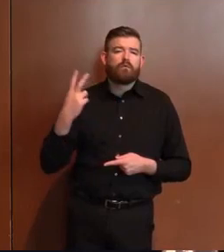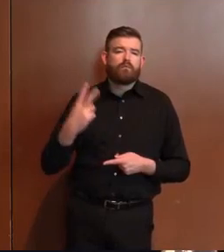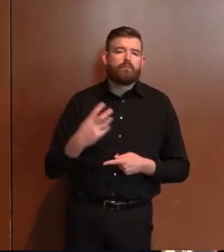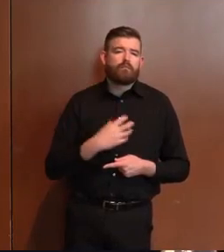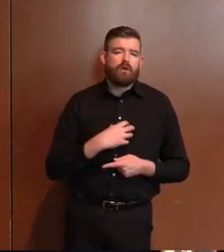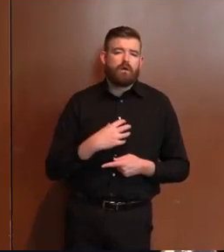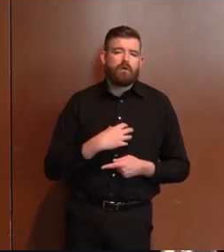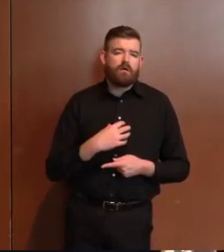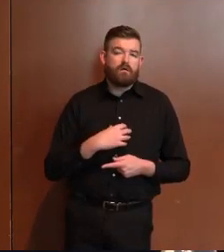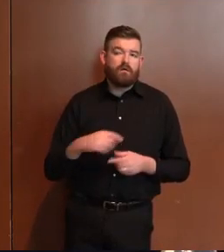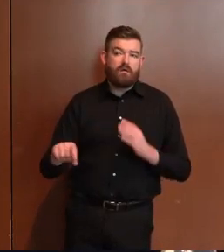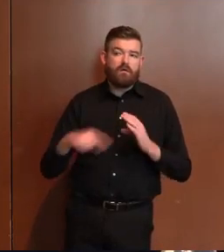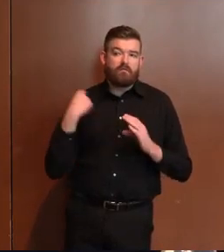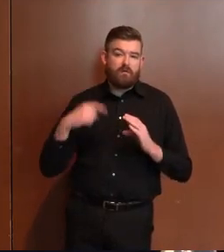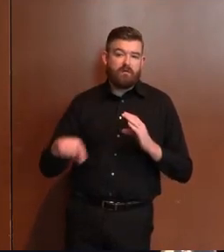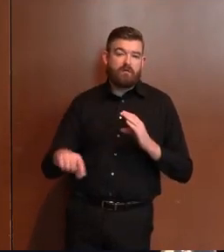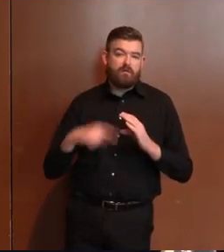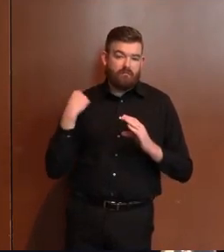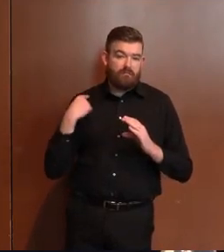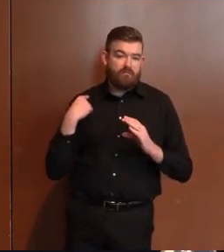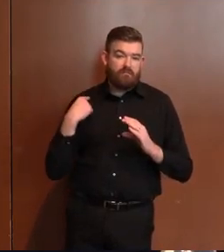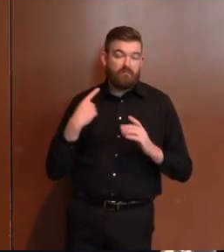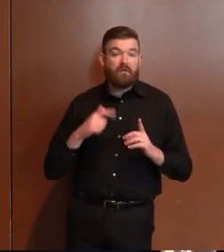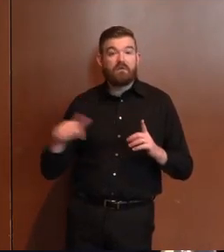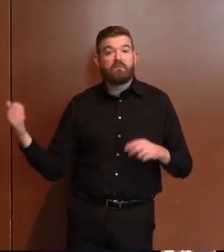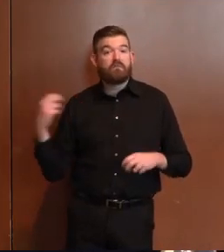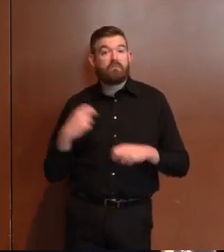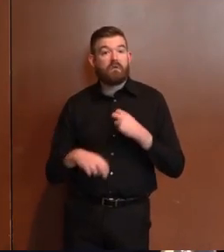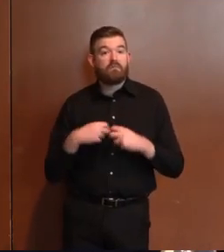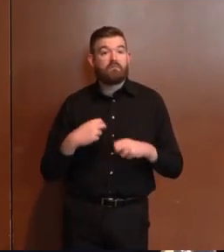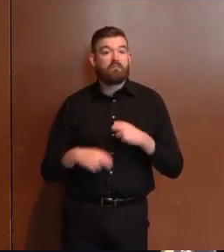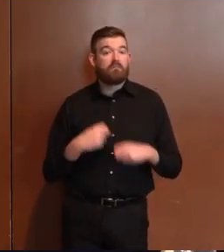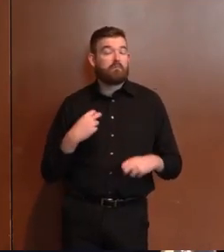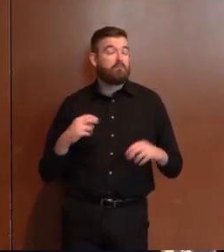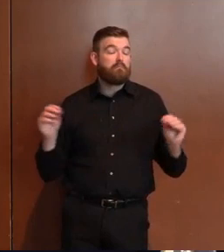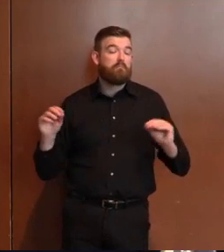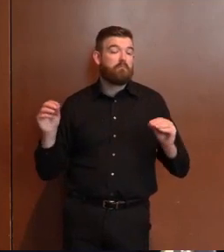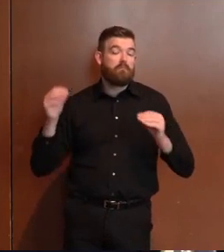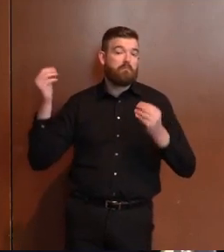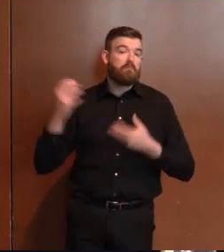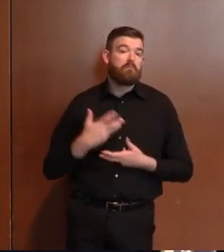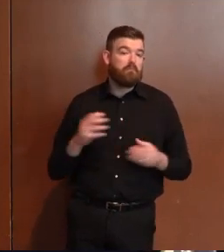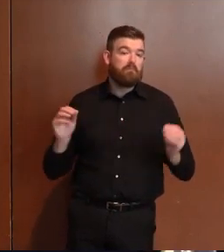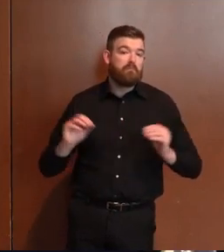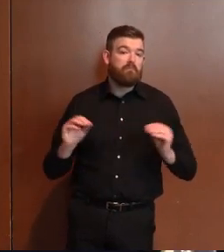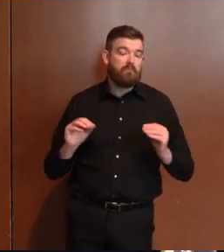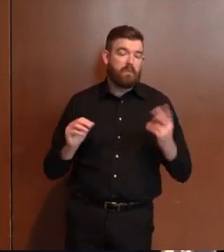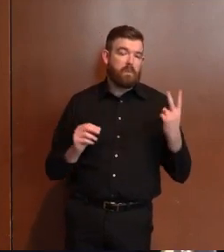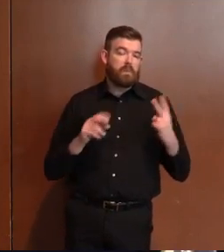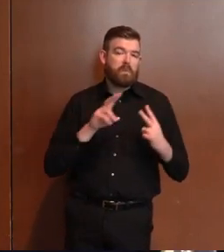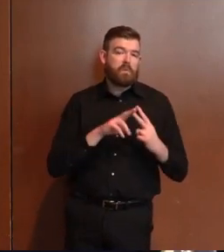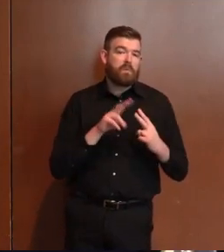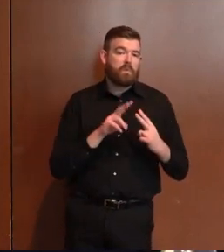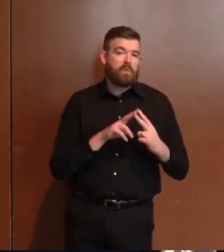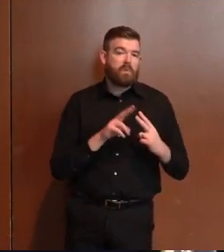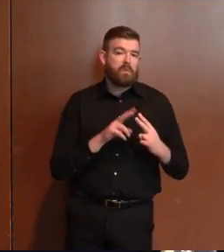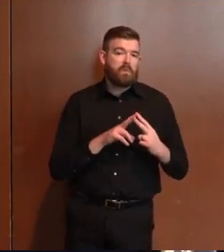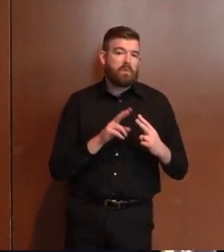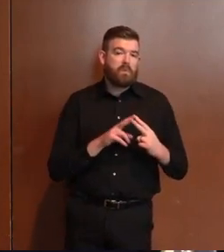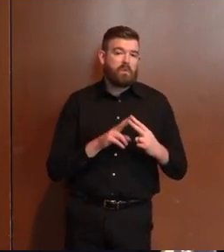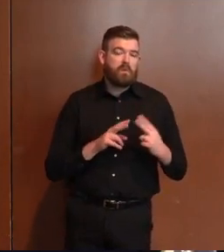not been notified of any complaints on our hotline. However, because of the incidence of disease